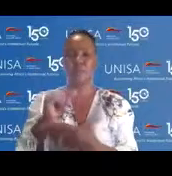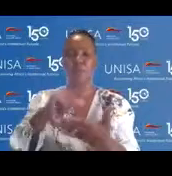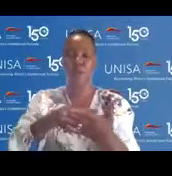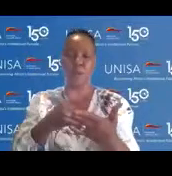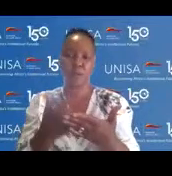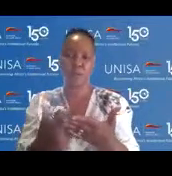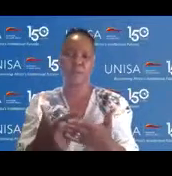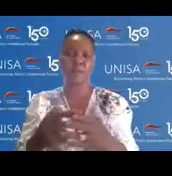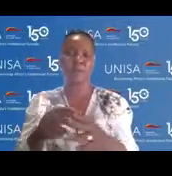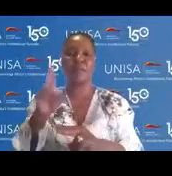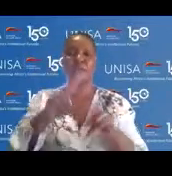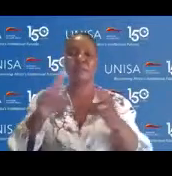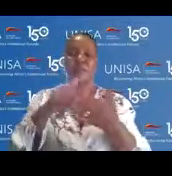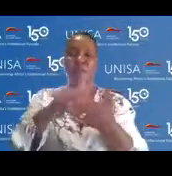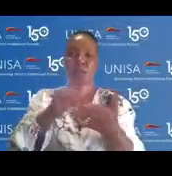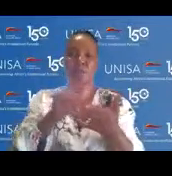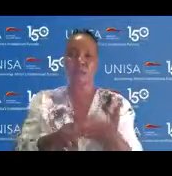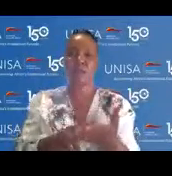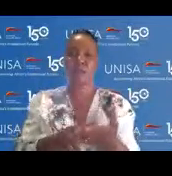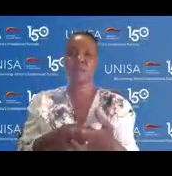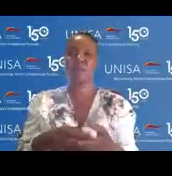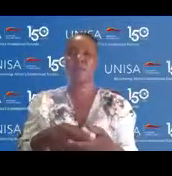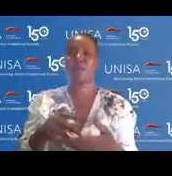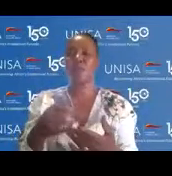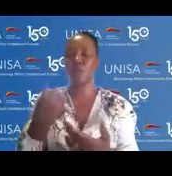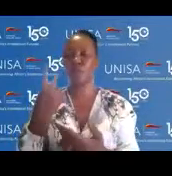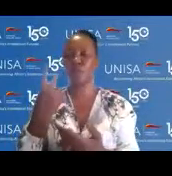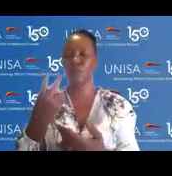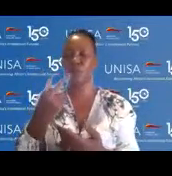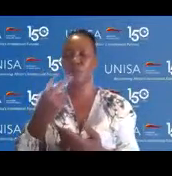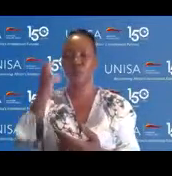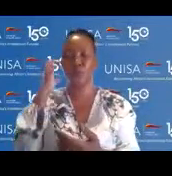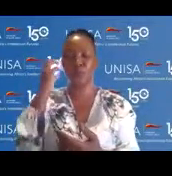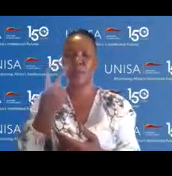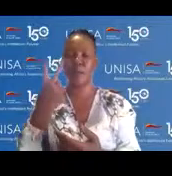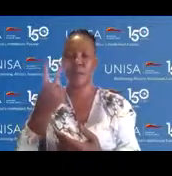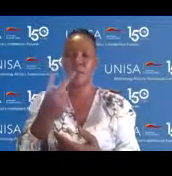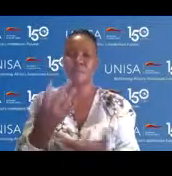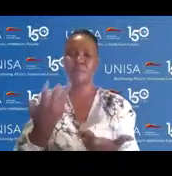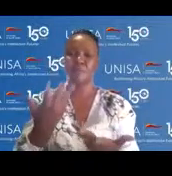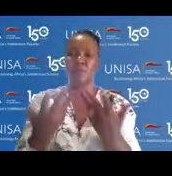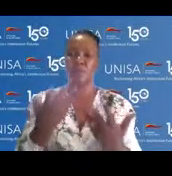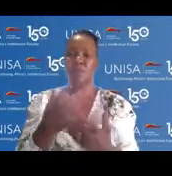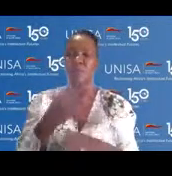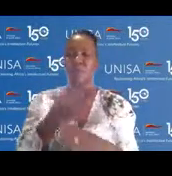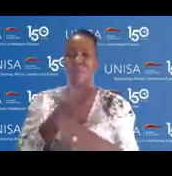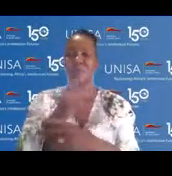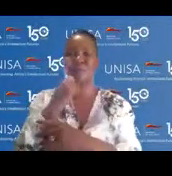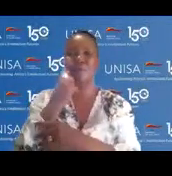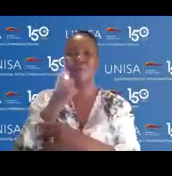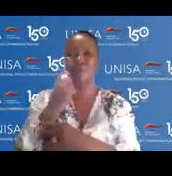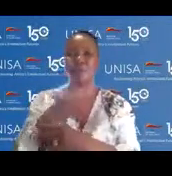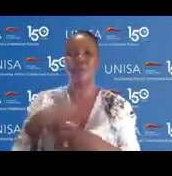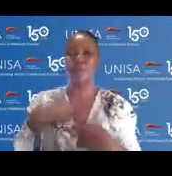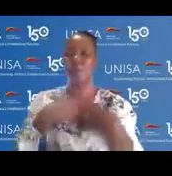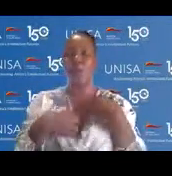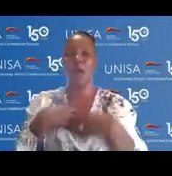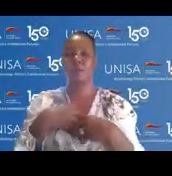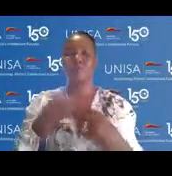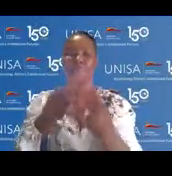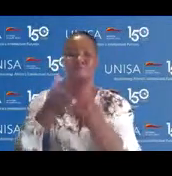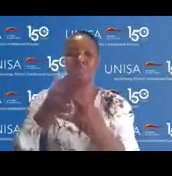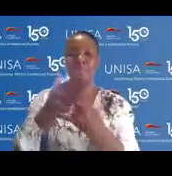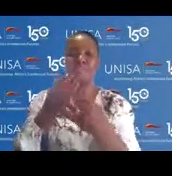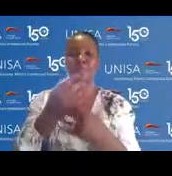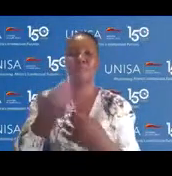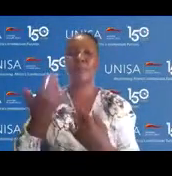app or even 2 mobile devices, it just makes it a bit easier so you don't have to worry about, accessing the browser and all of